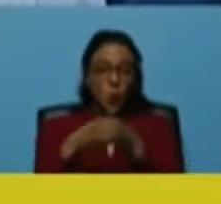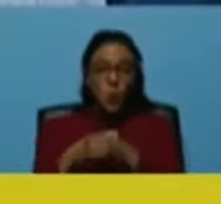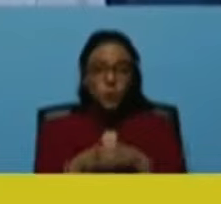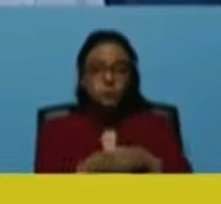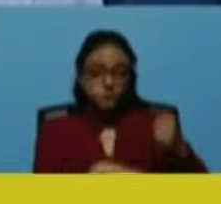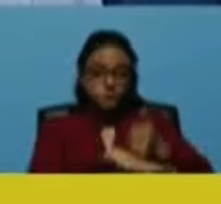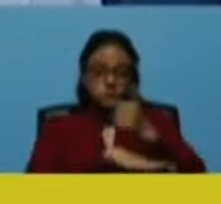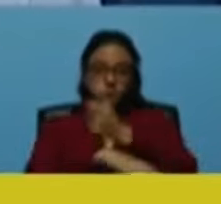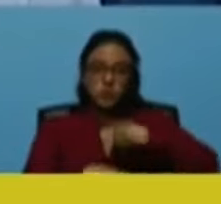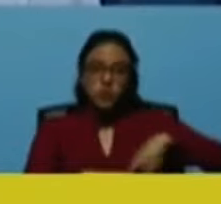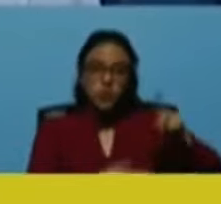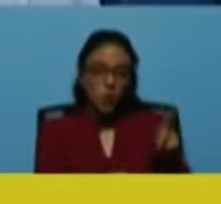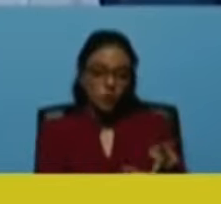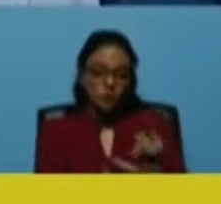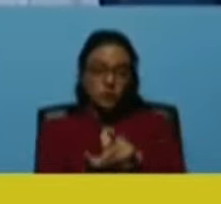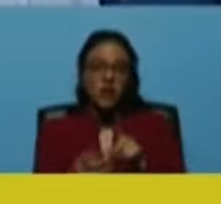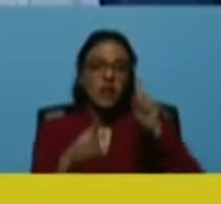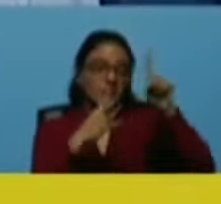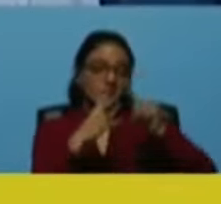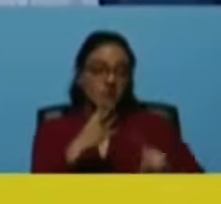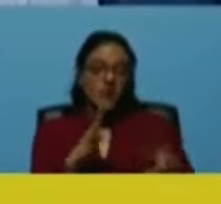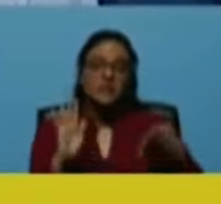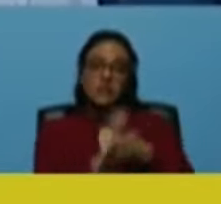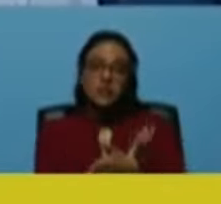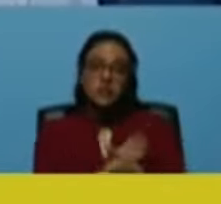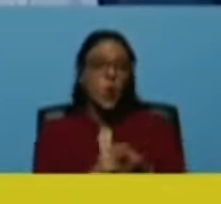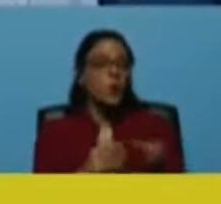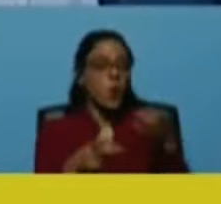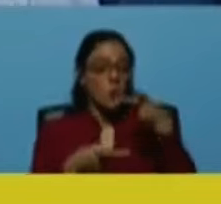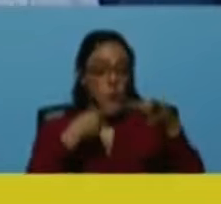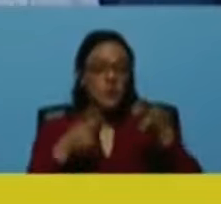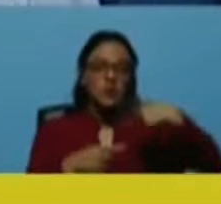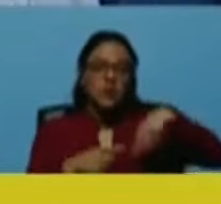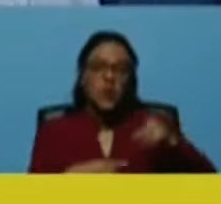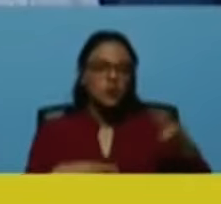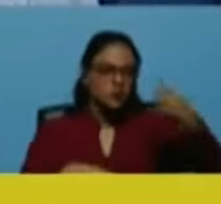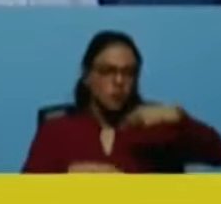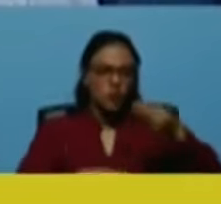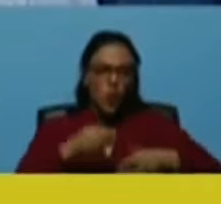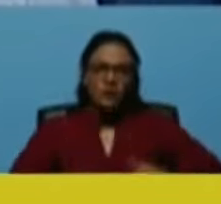Party of Venezuela and those spokespersons of the different parties of